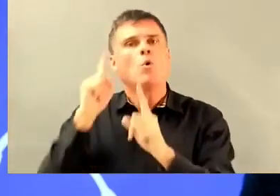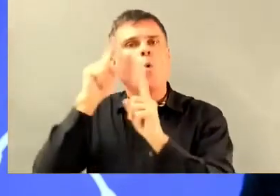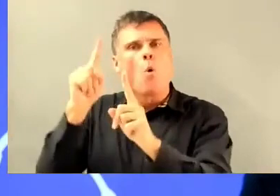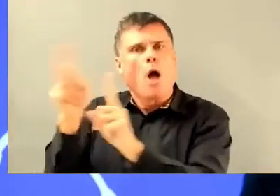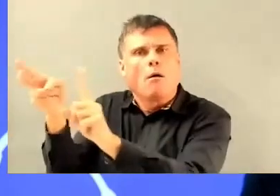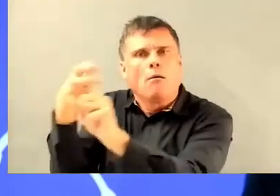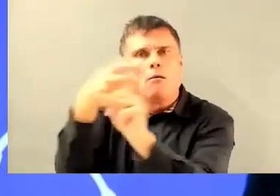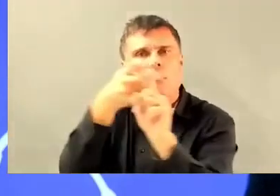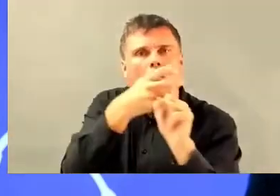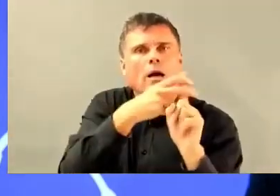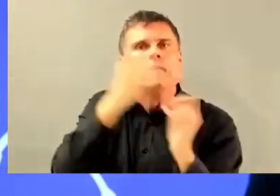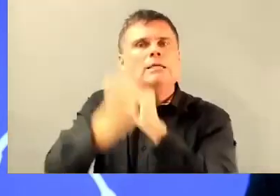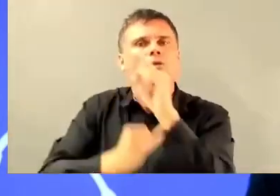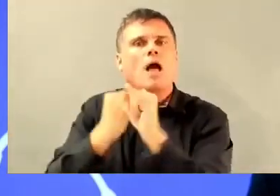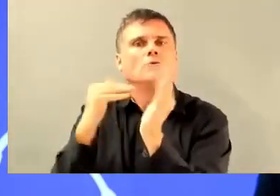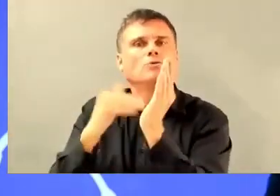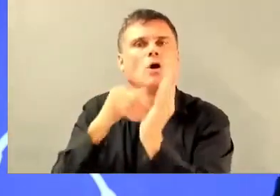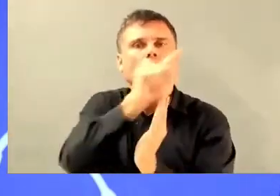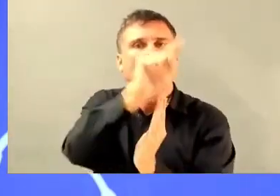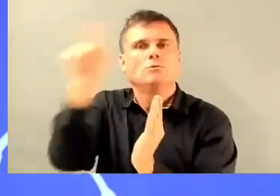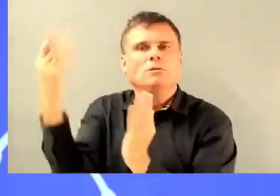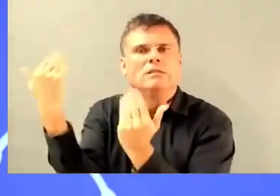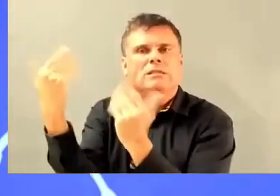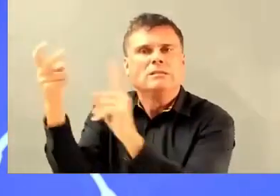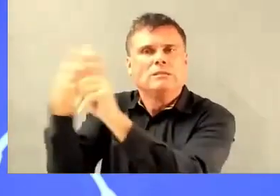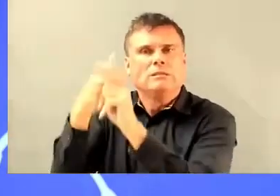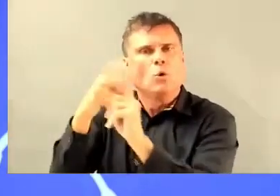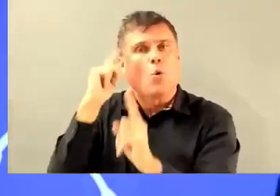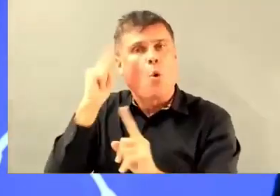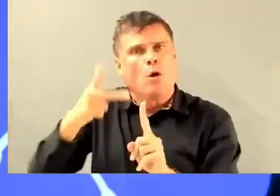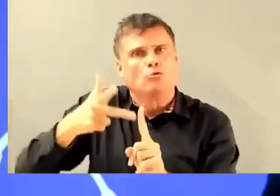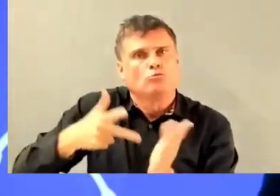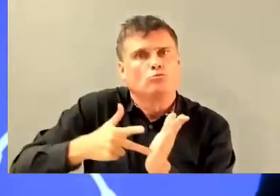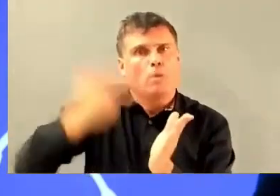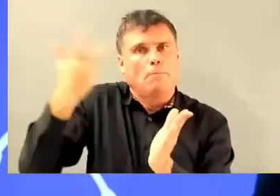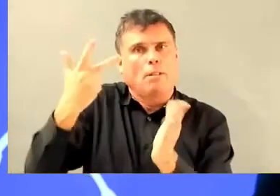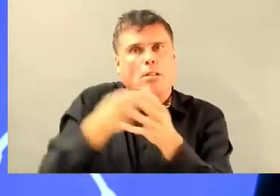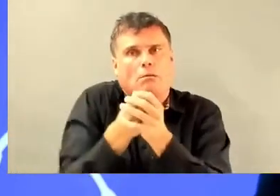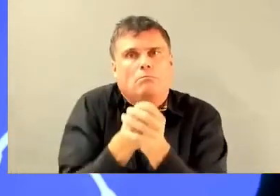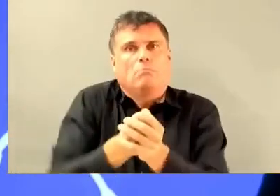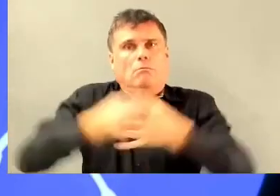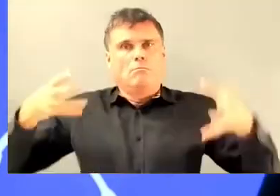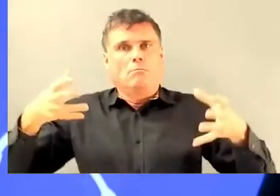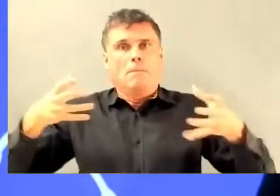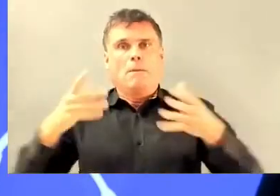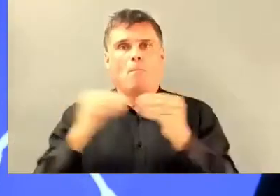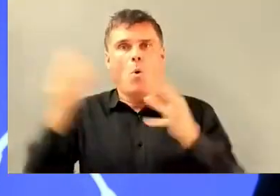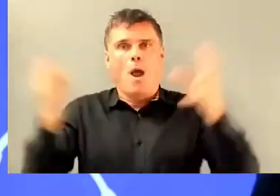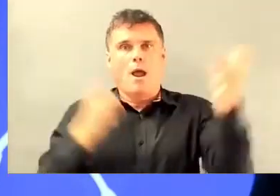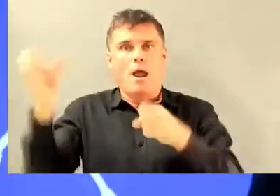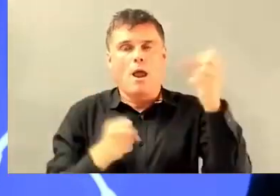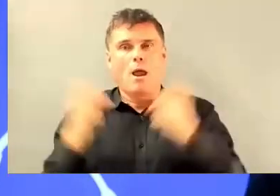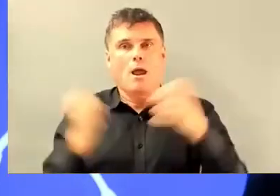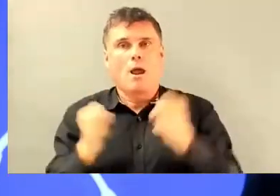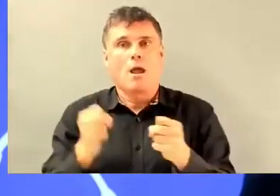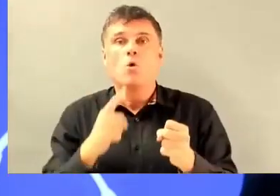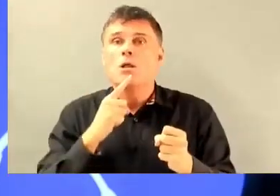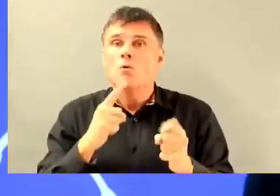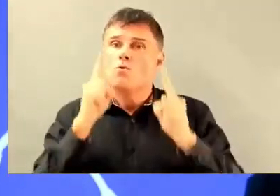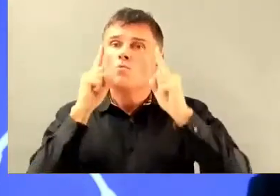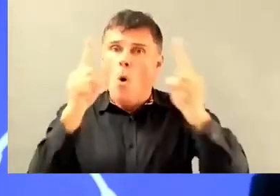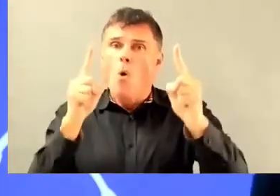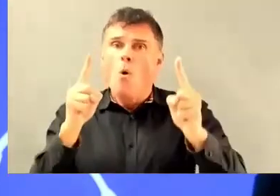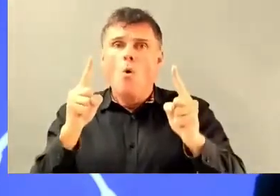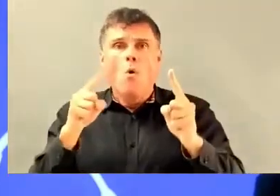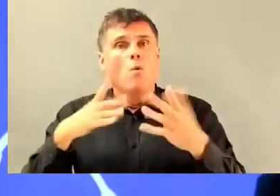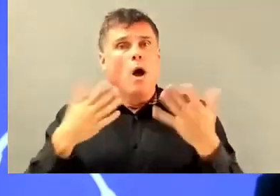significant change that will make a difference in the lives of a lot of people receiving primary care. We're also making it easier for U.S. trained